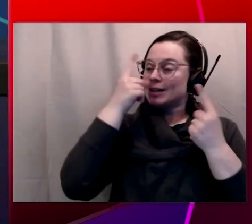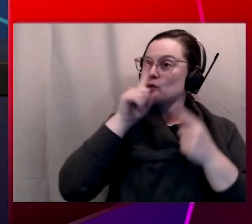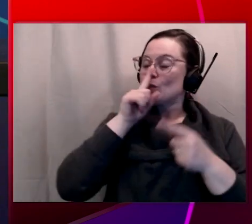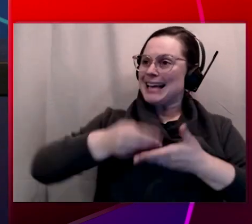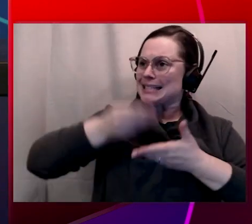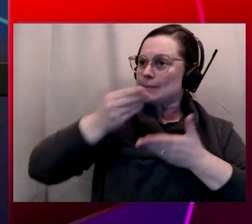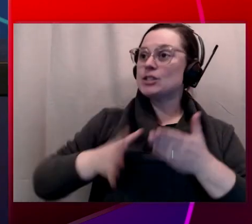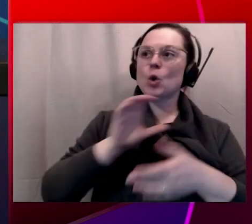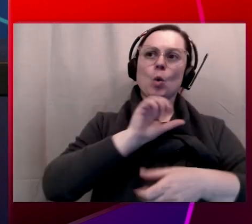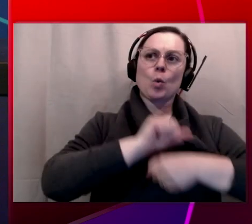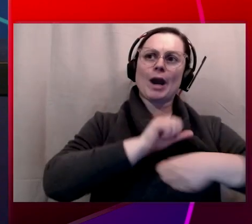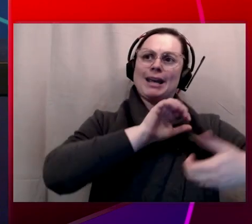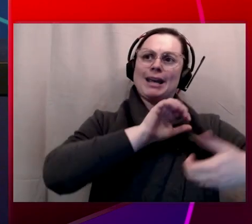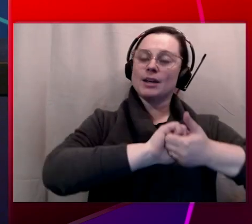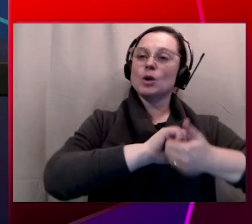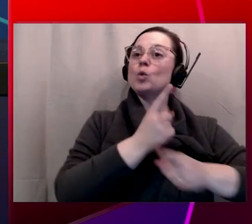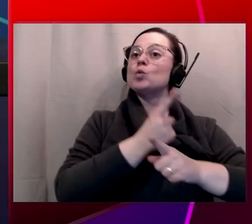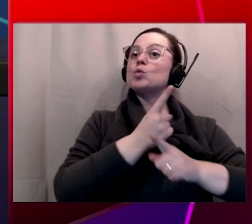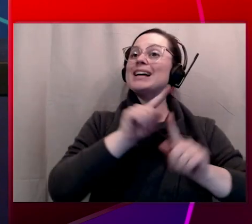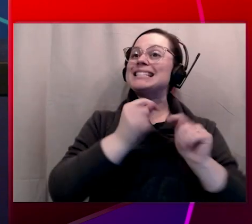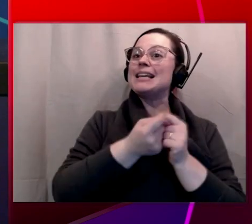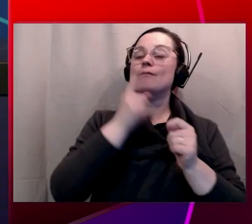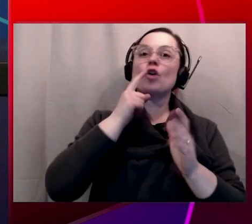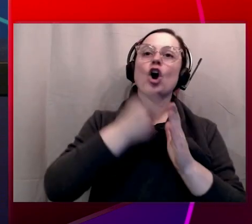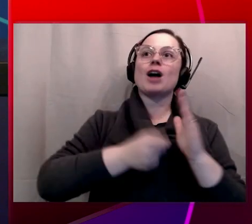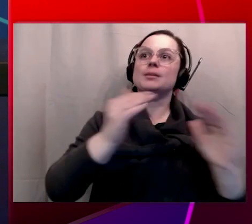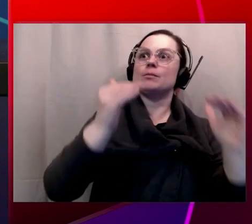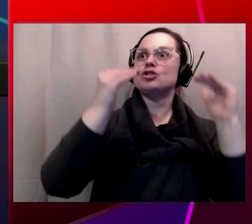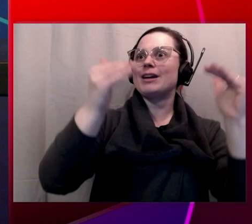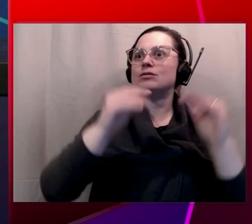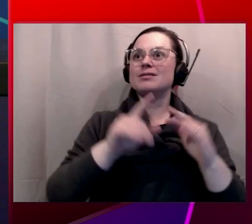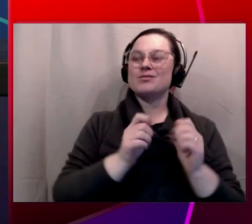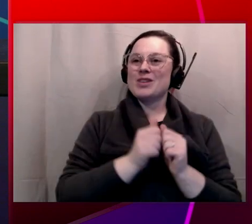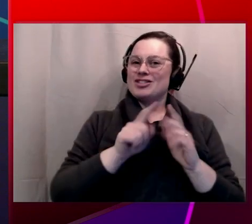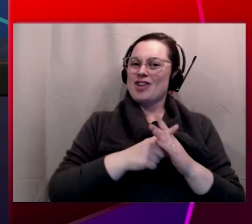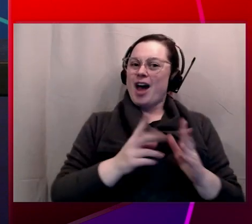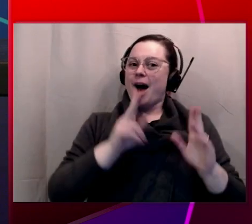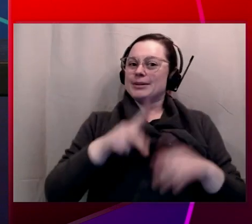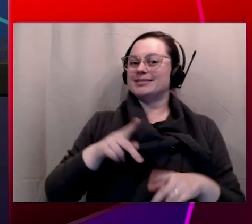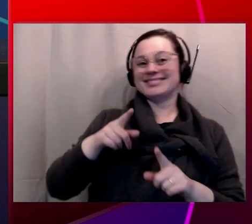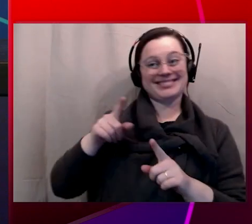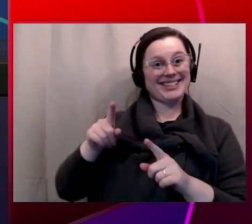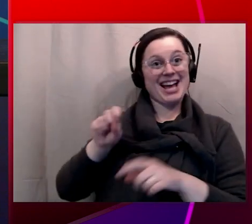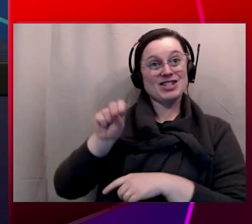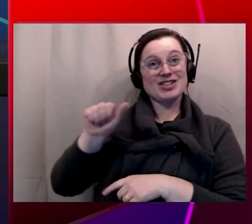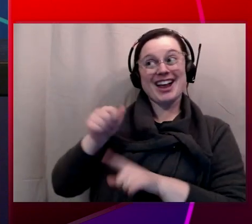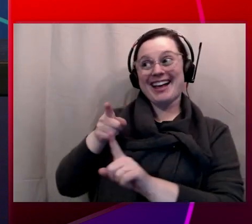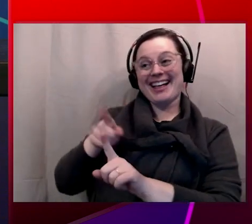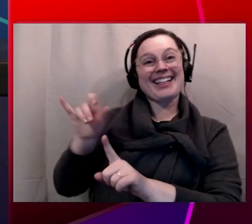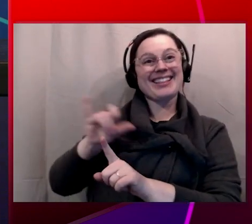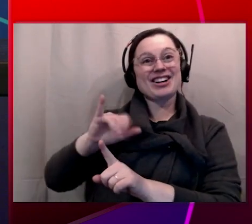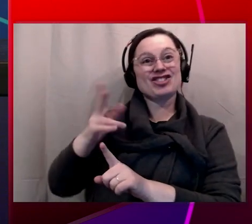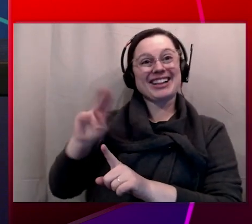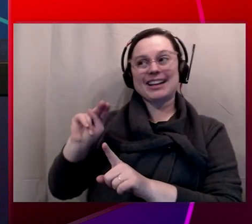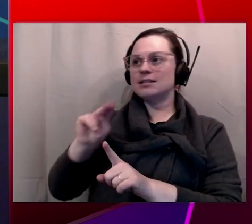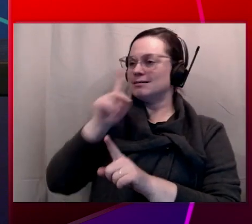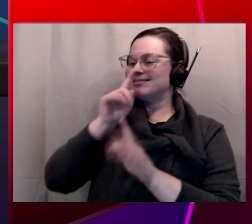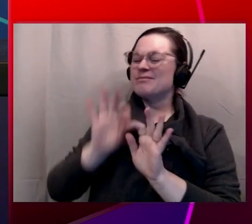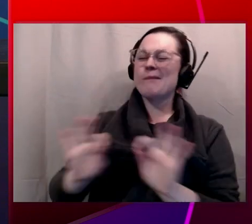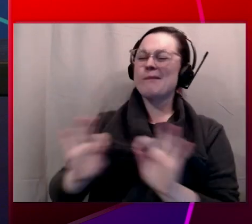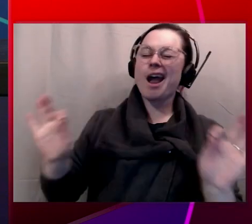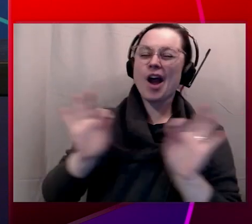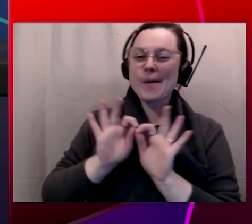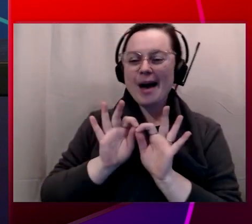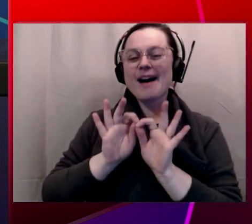with the right teams to cost optimize it, startups or solutions architects like Jillian, Yep, I'm sure we're paramount and instrumental to helping